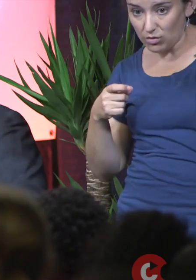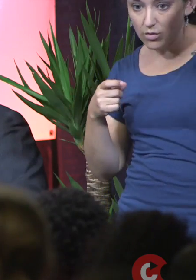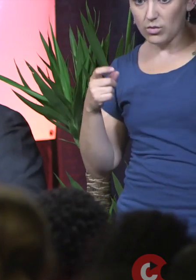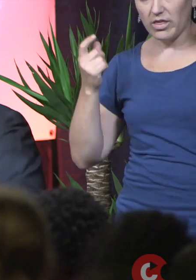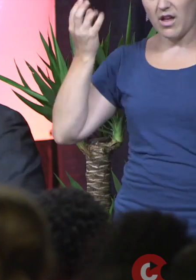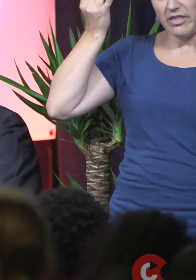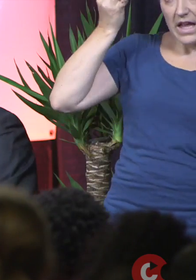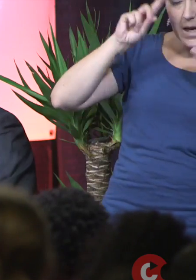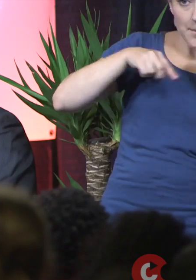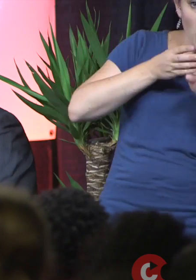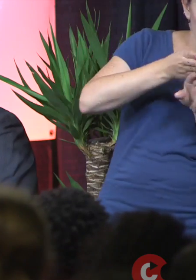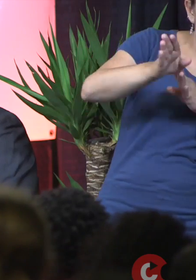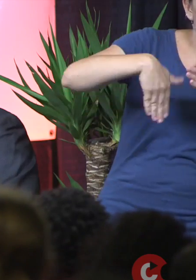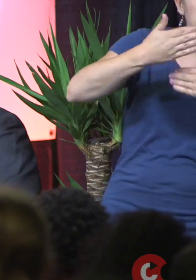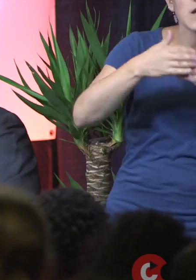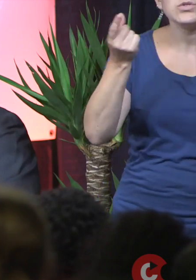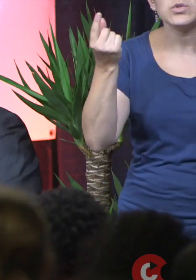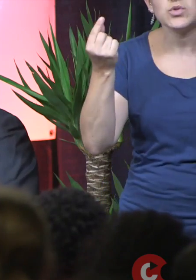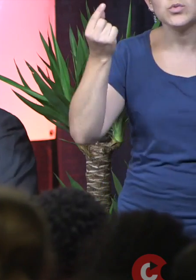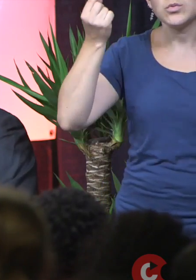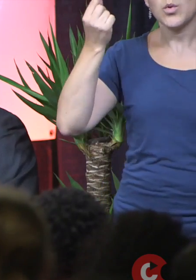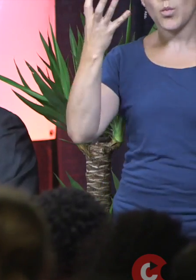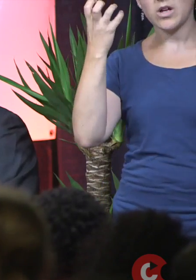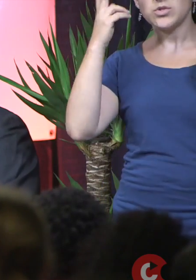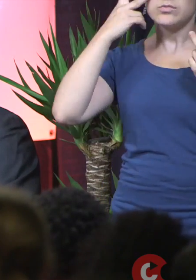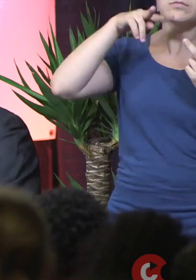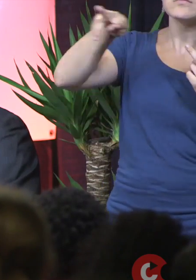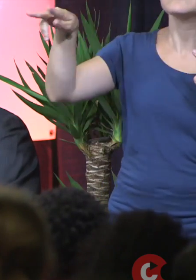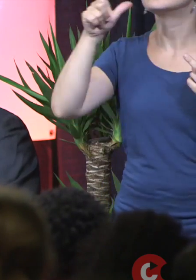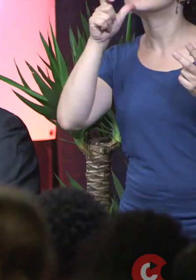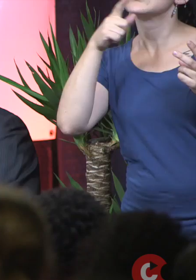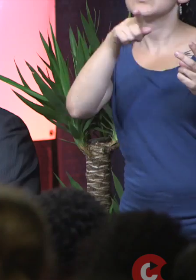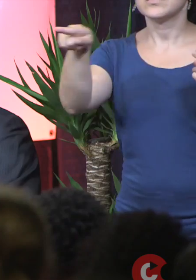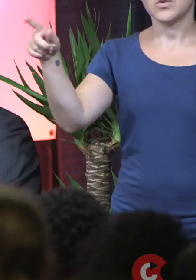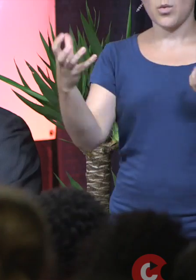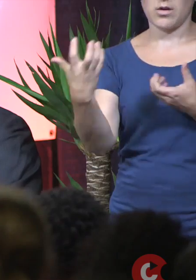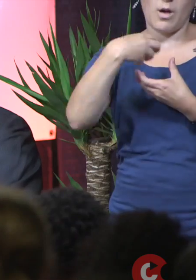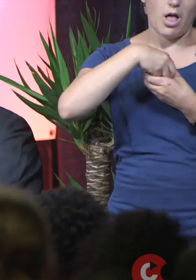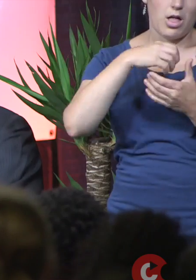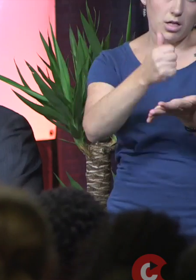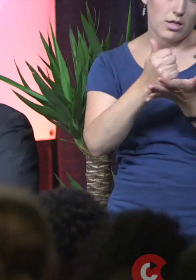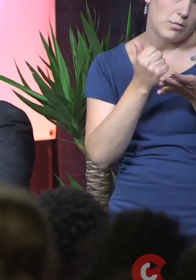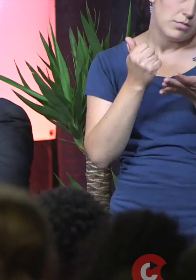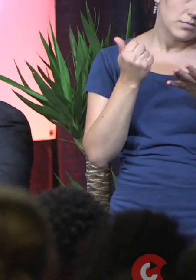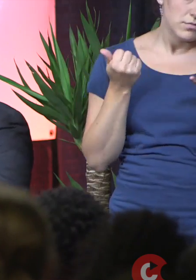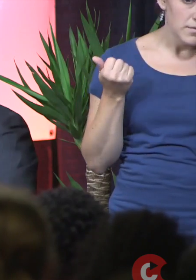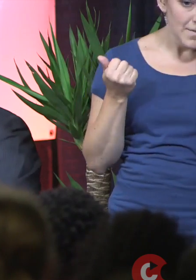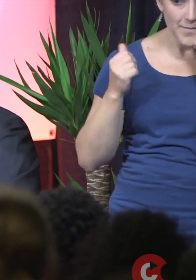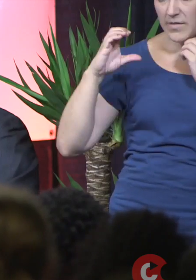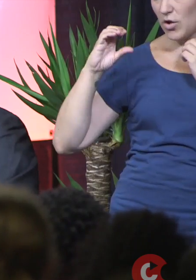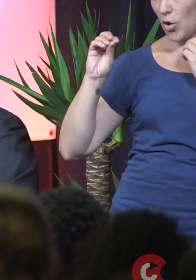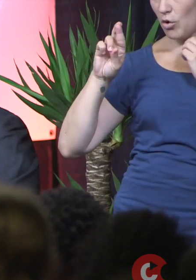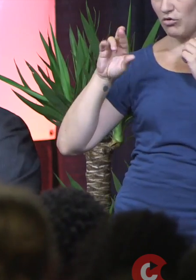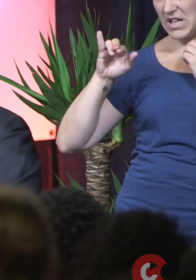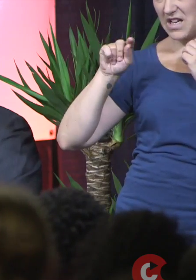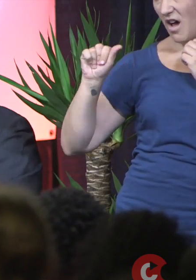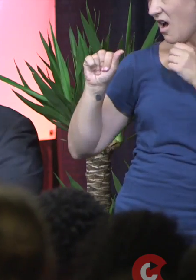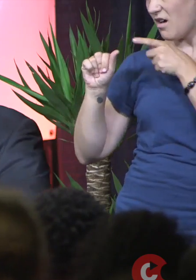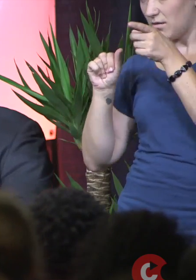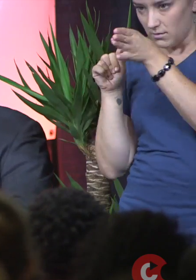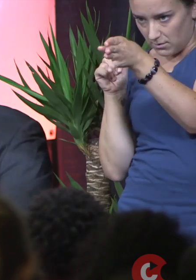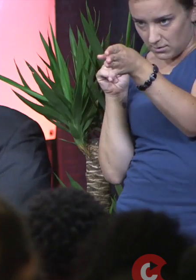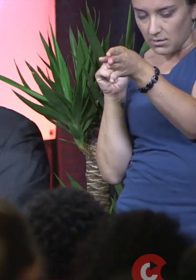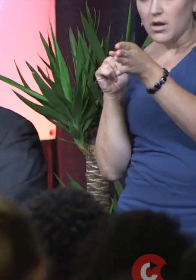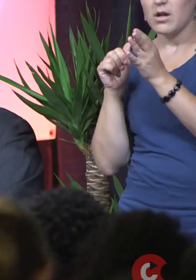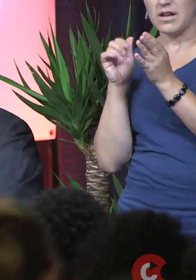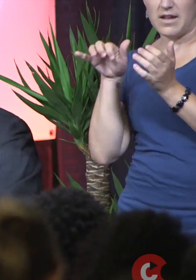their careers and their next steps. So I want to put that out there for those of you who want to help and participate. Karita is your person to connect with.